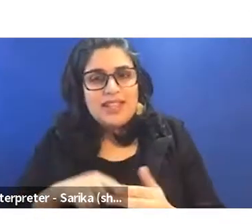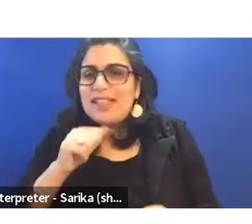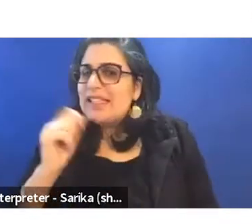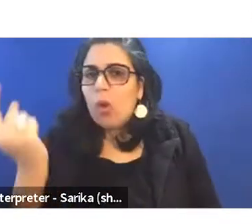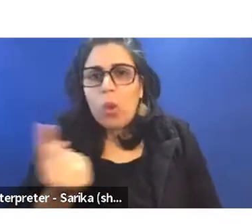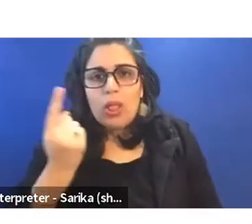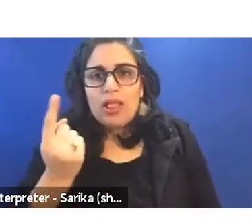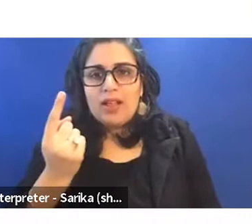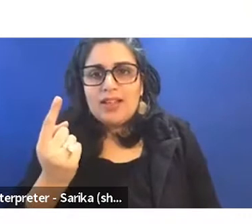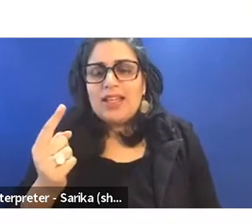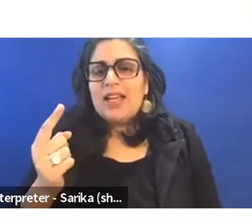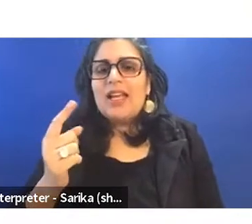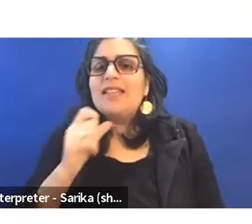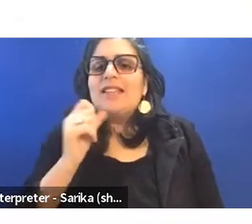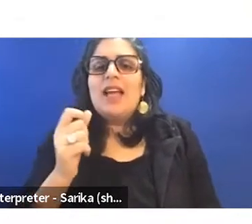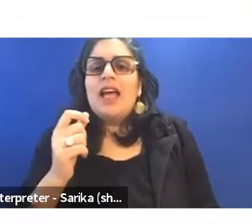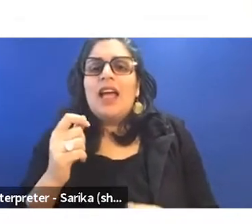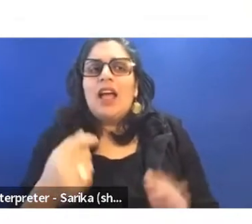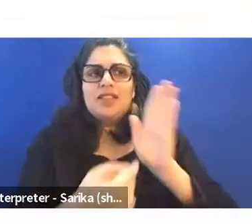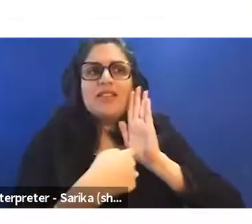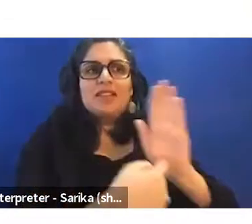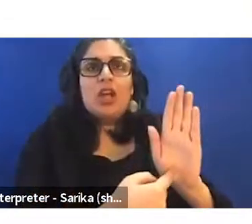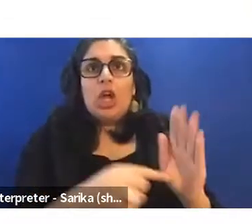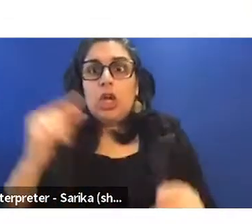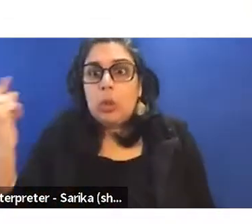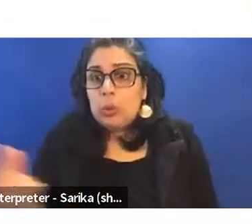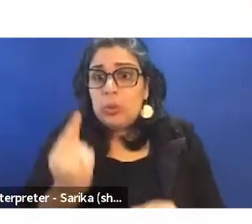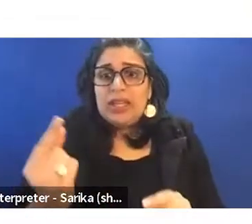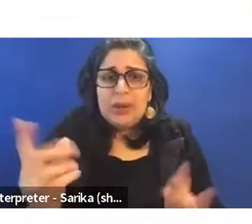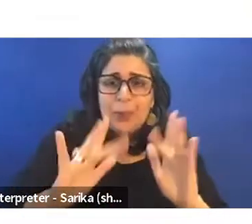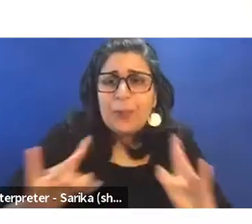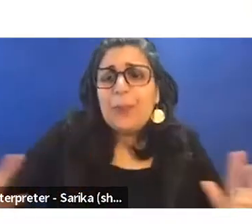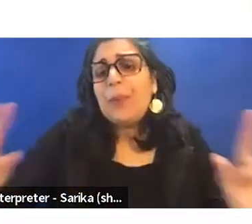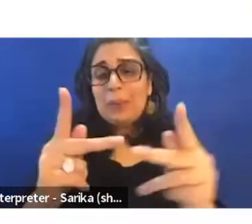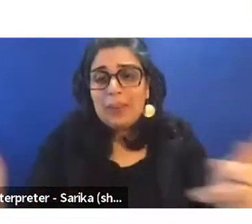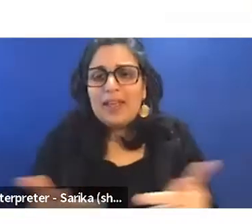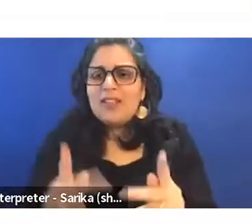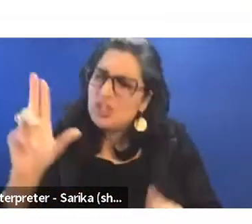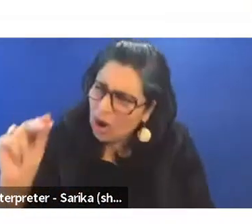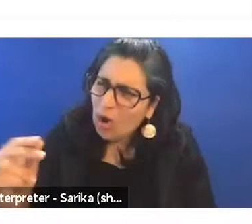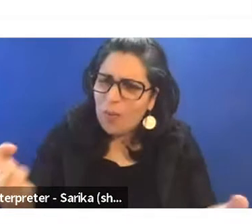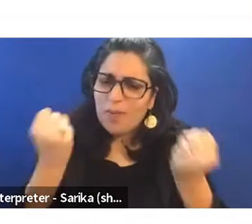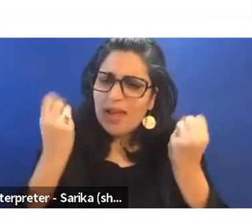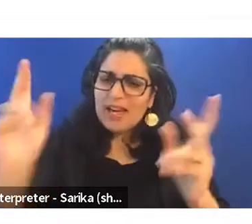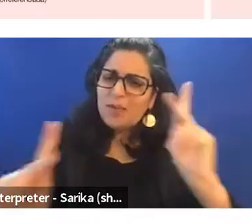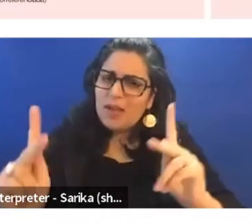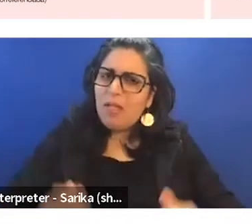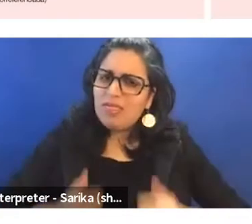a green desert as it's portrayed. This is the habitat and the home of over 400 different communities.